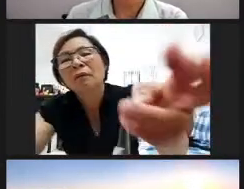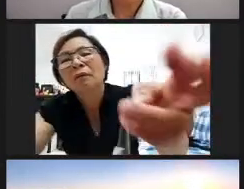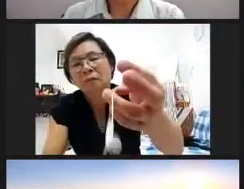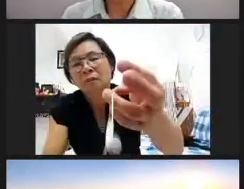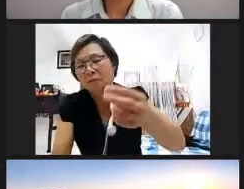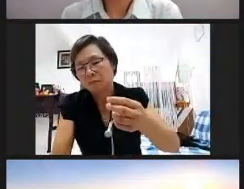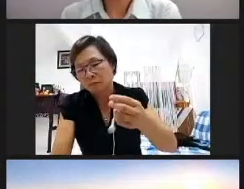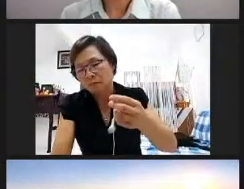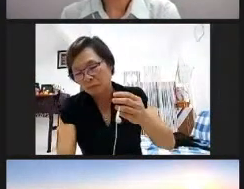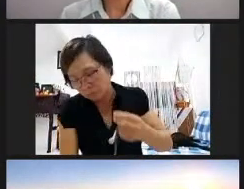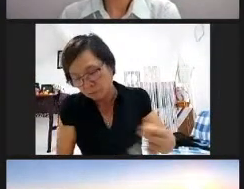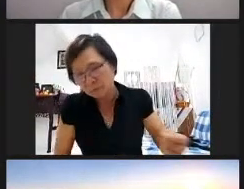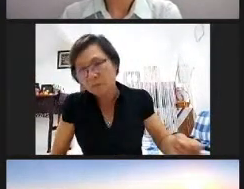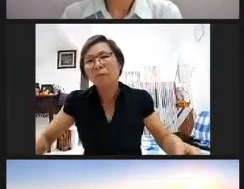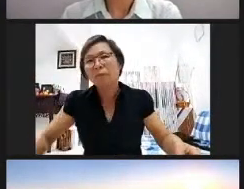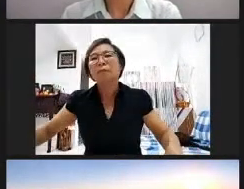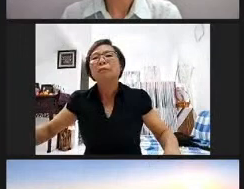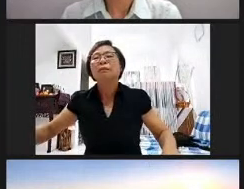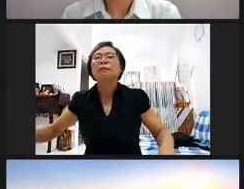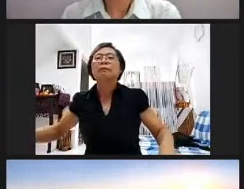clinic.